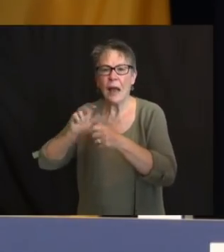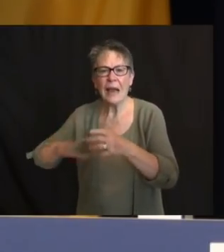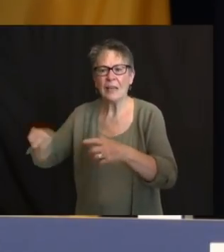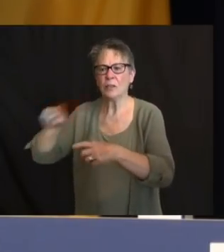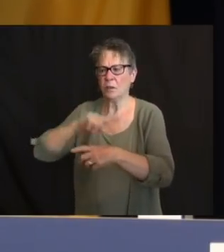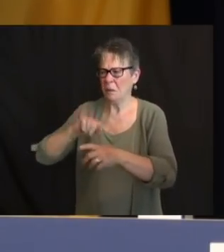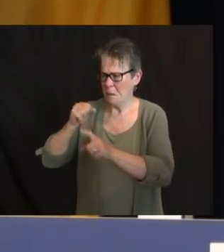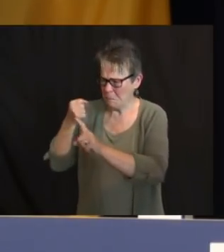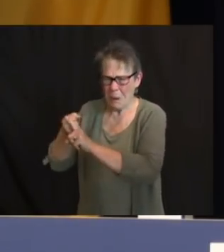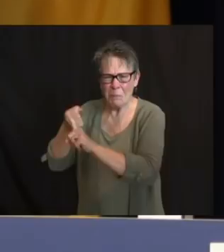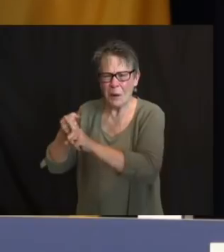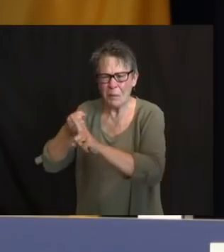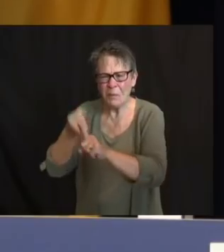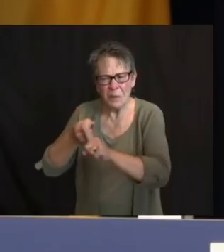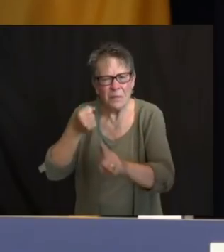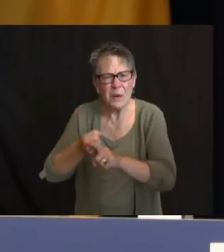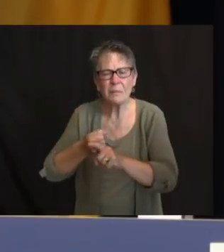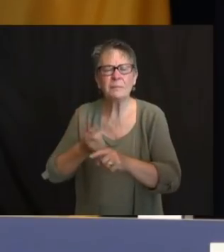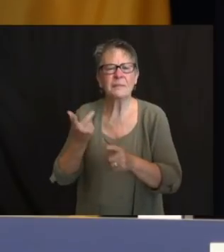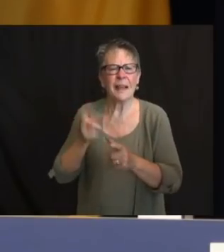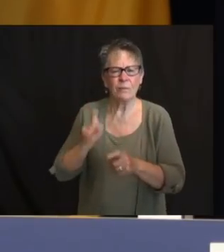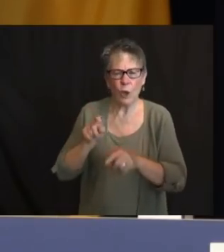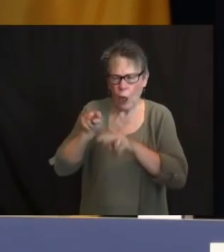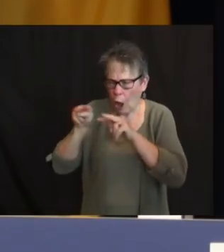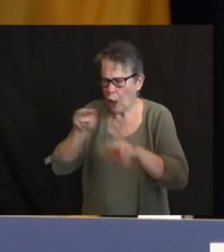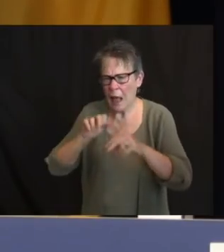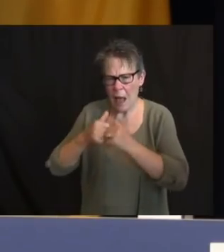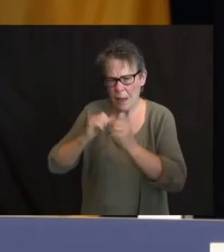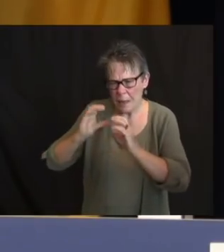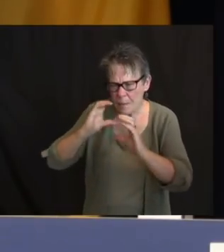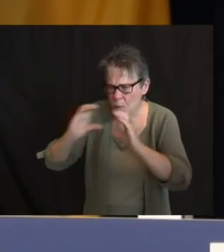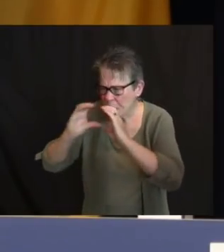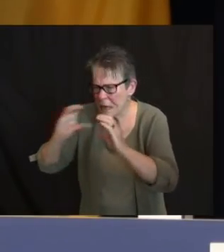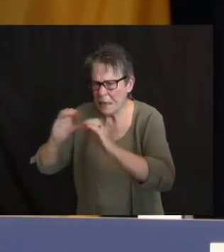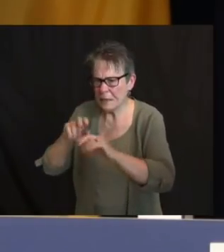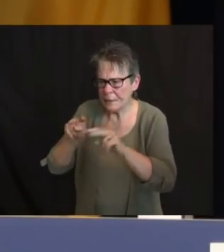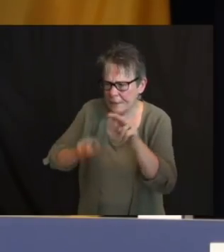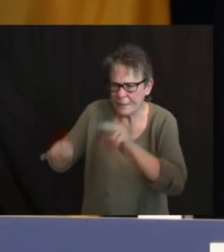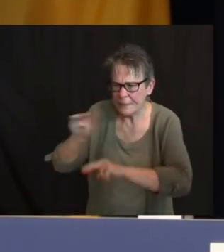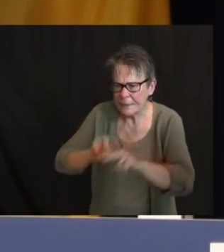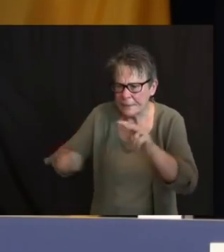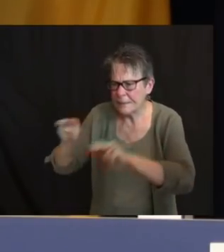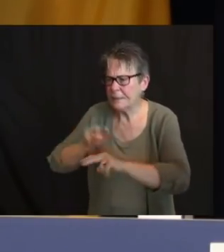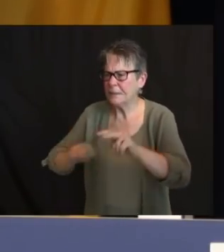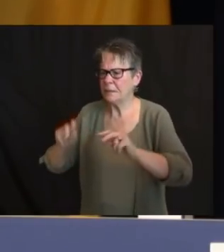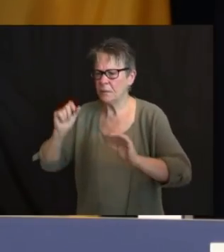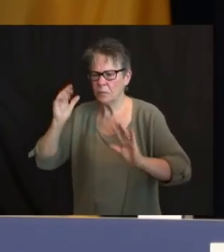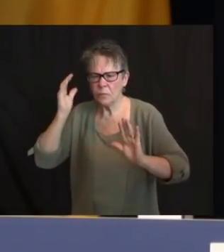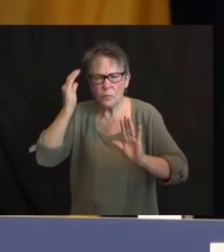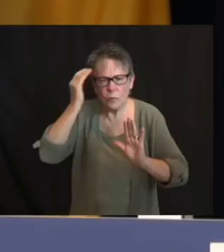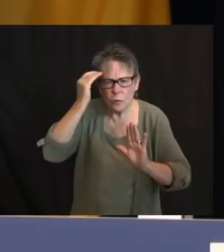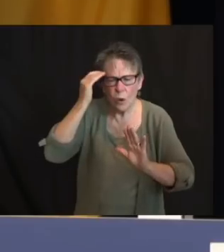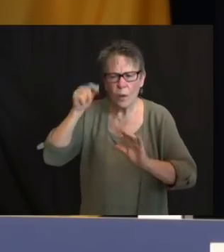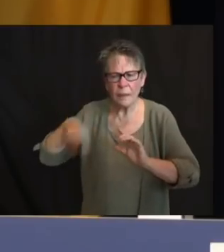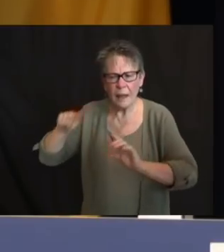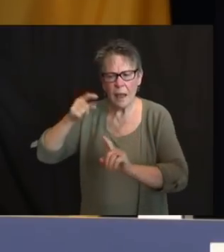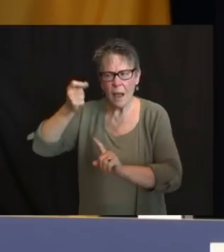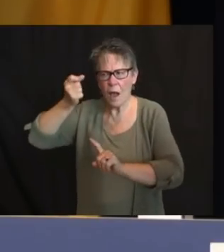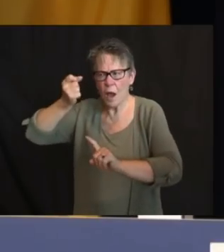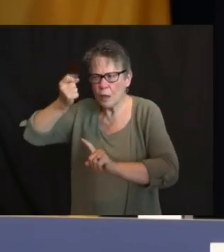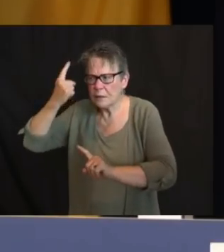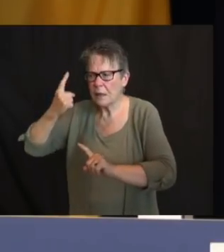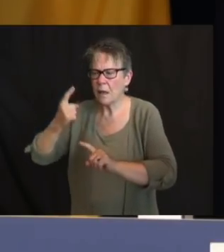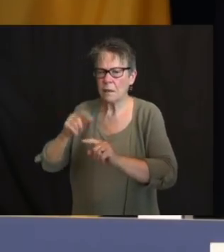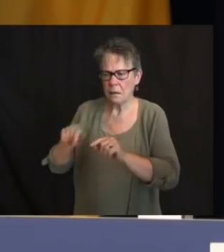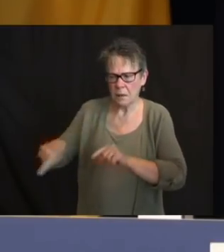potential contact tracing staff have familiarity with the communities in which they will be working. We also want the contact